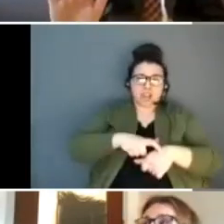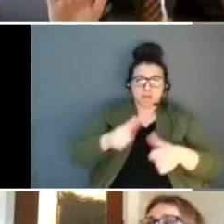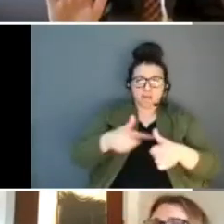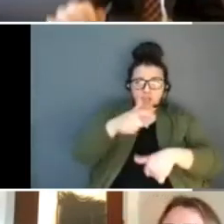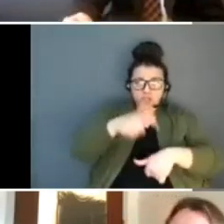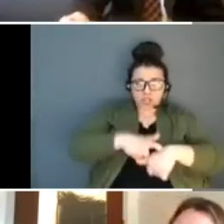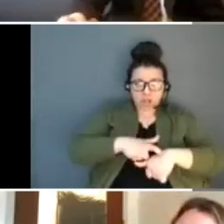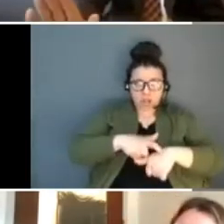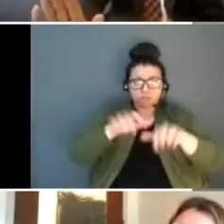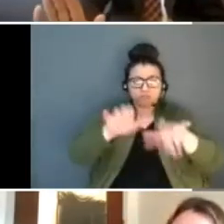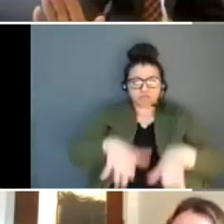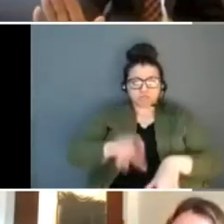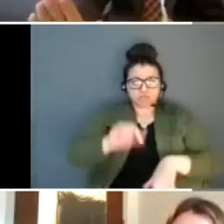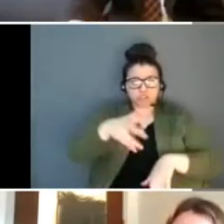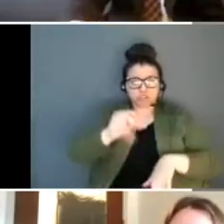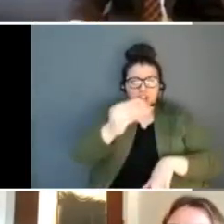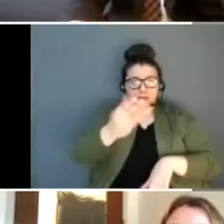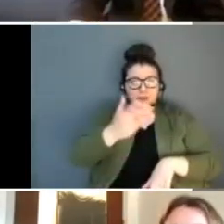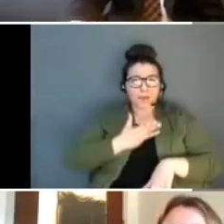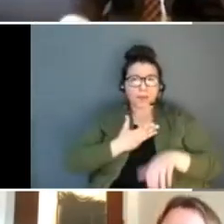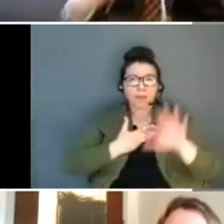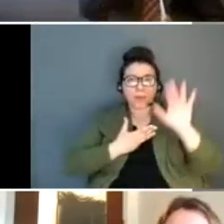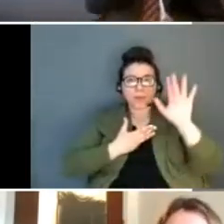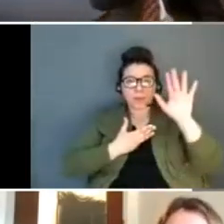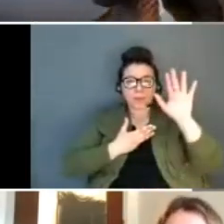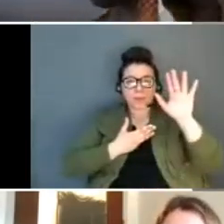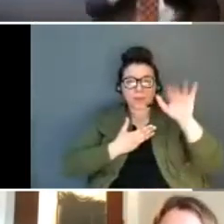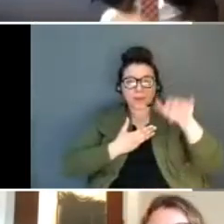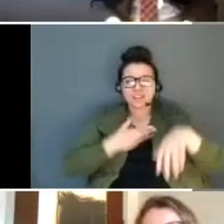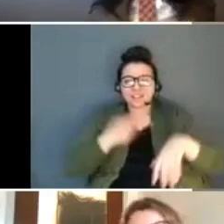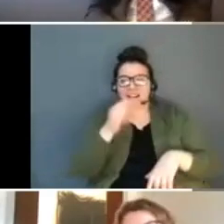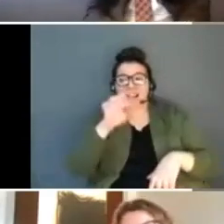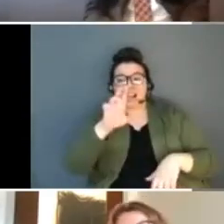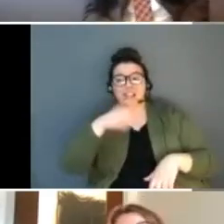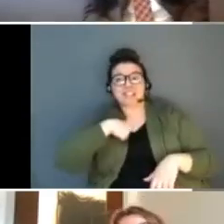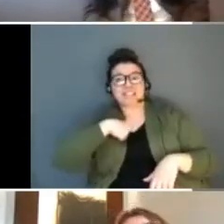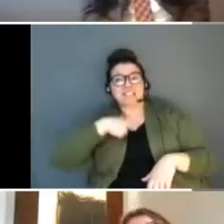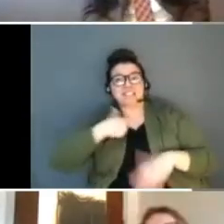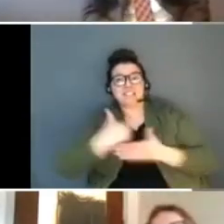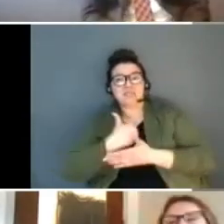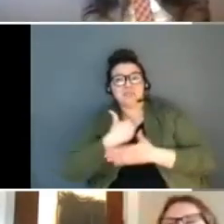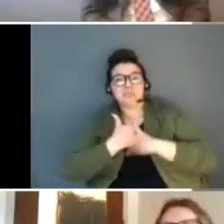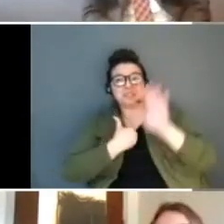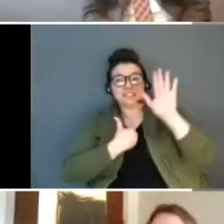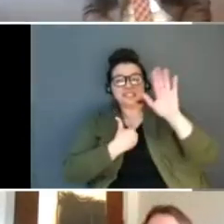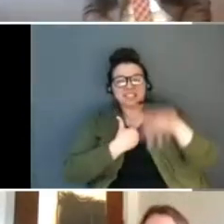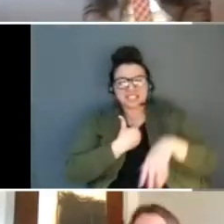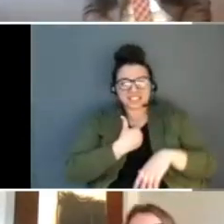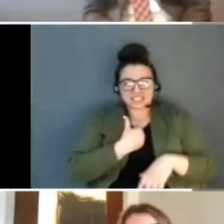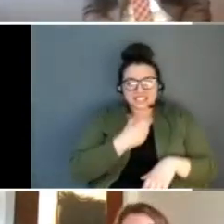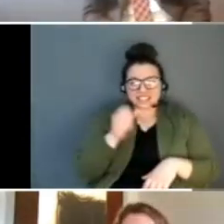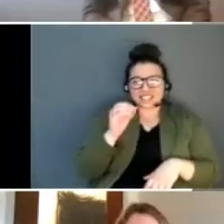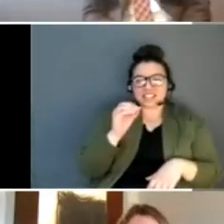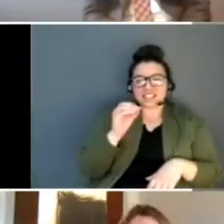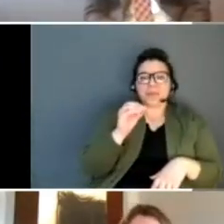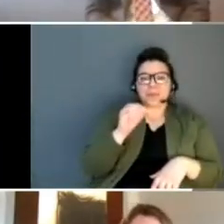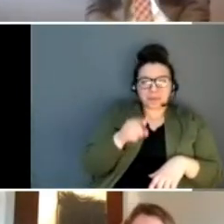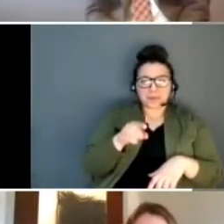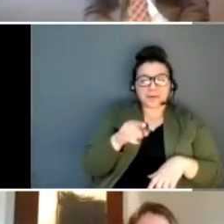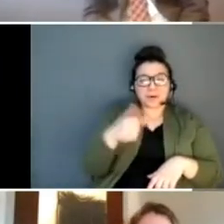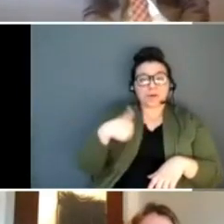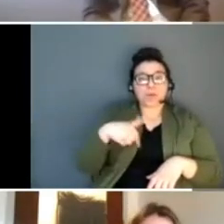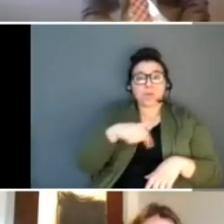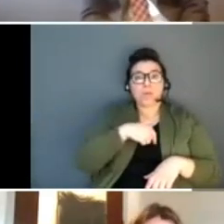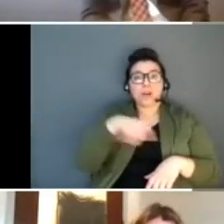here? Yeah. I just want to let you help you understand that what we do as a company is we have a